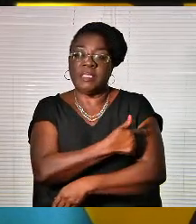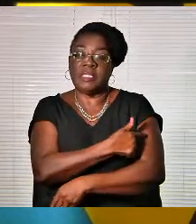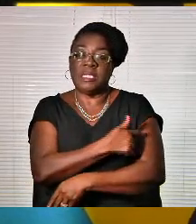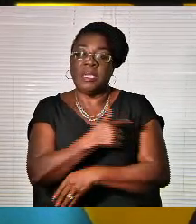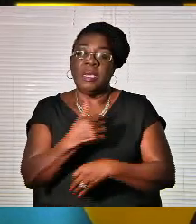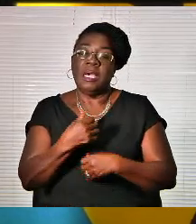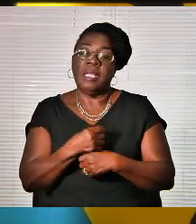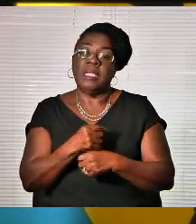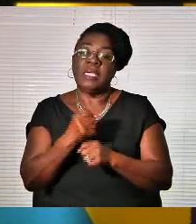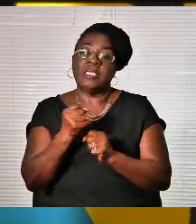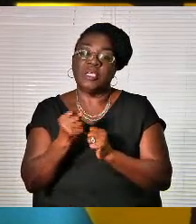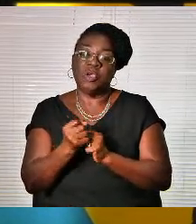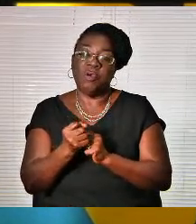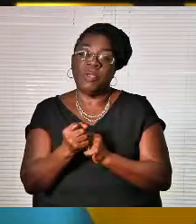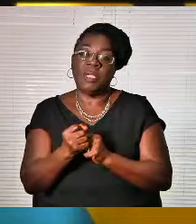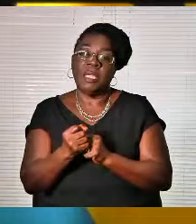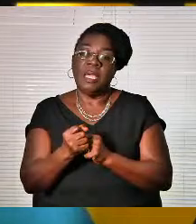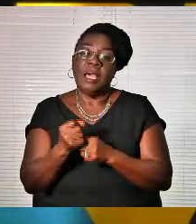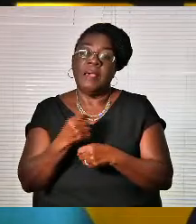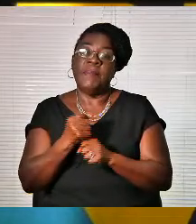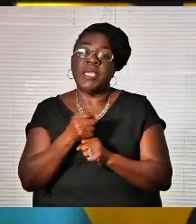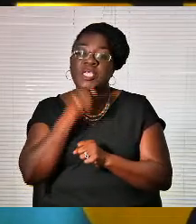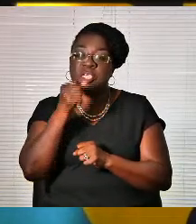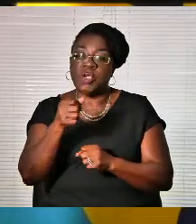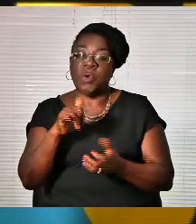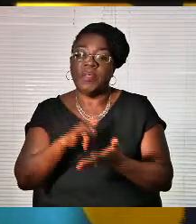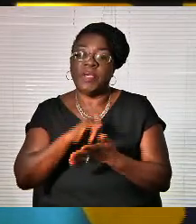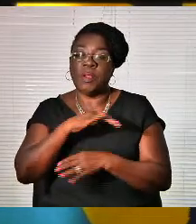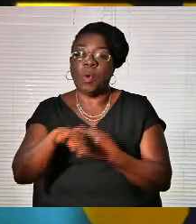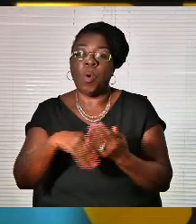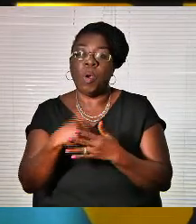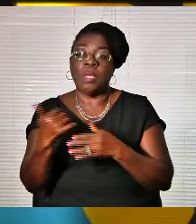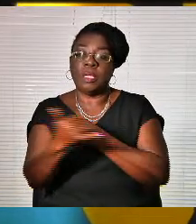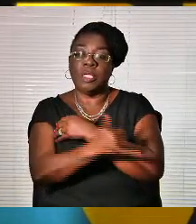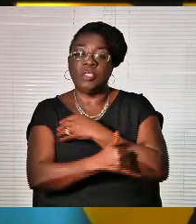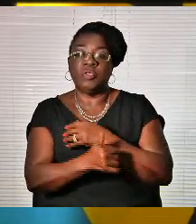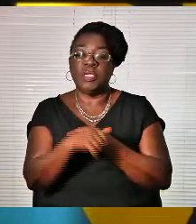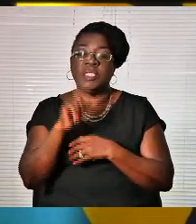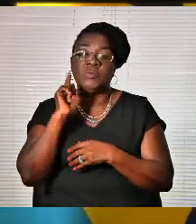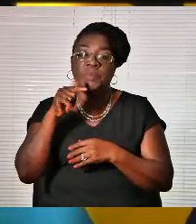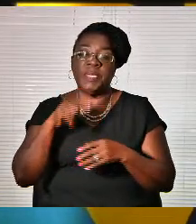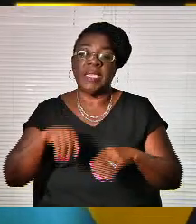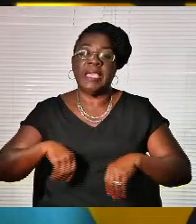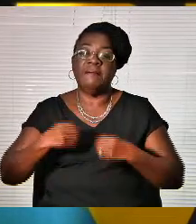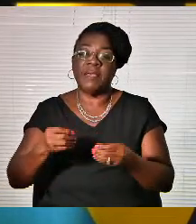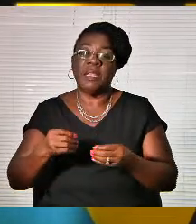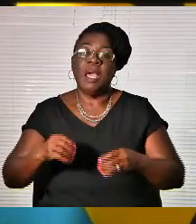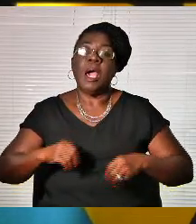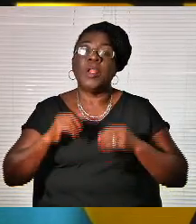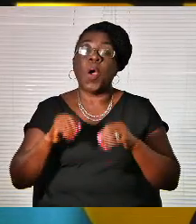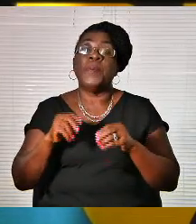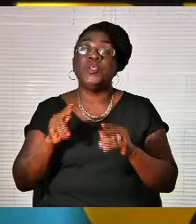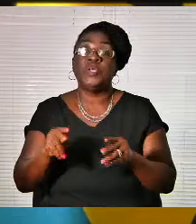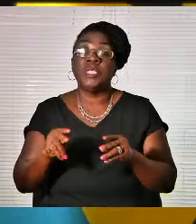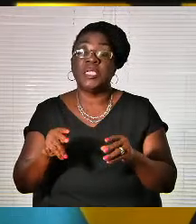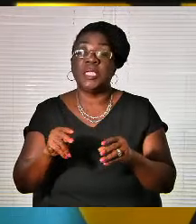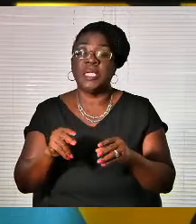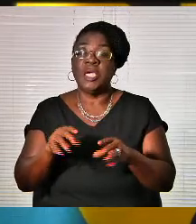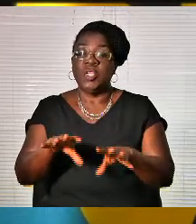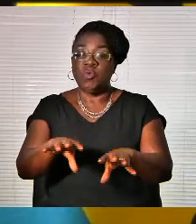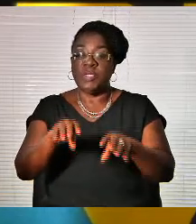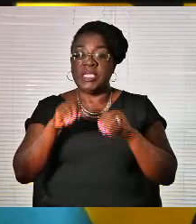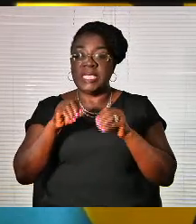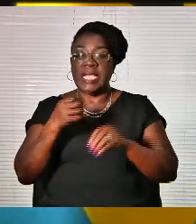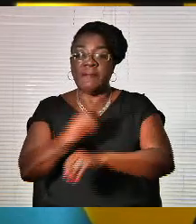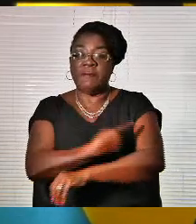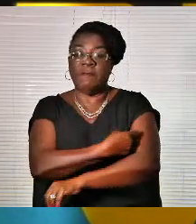securing and ensuring that all countries have an opportunity to receive the vaccine. And there's a global agreement among all countries